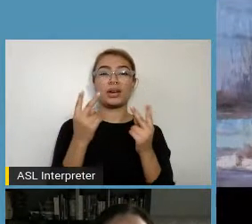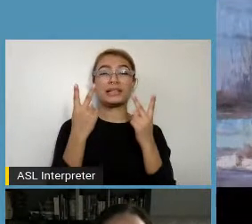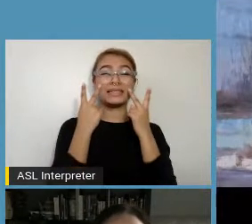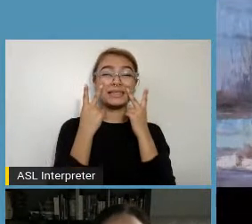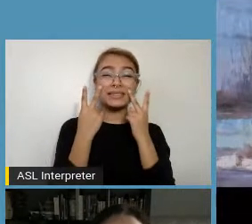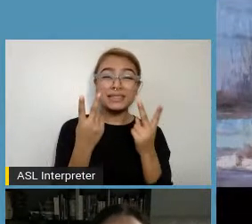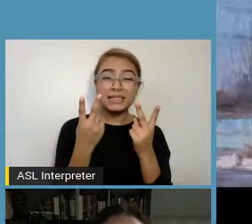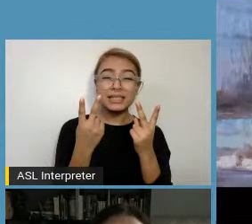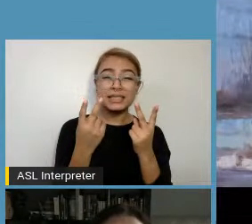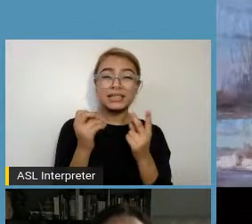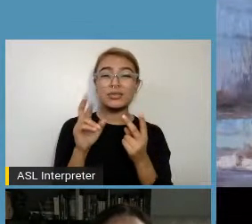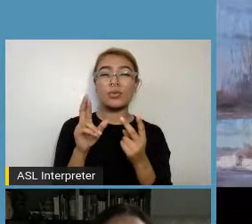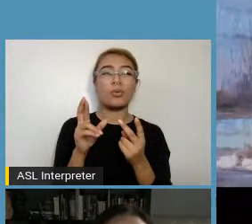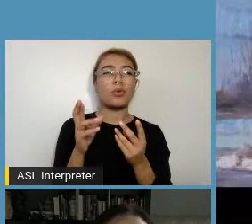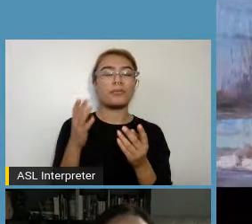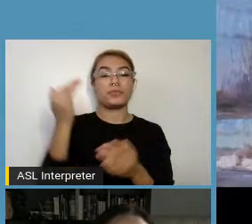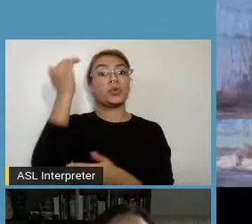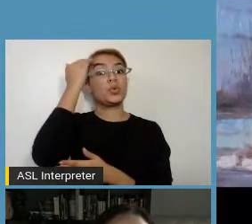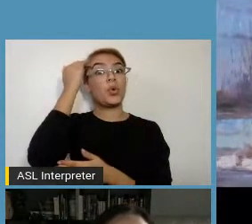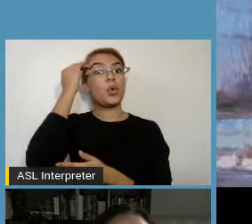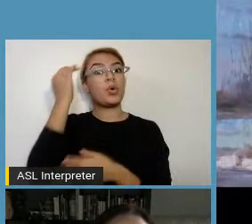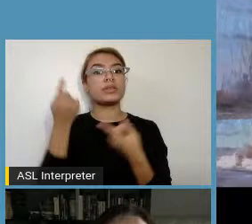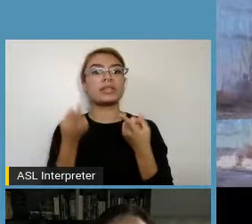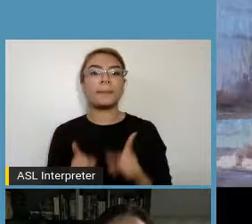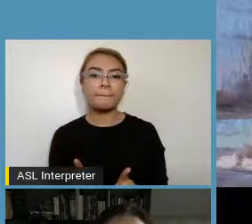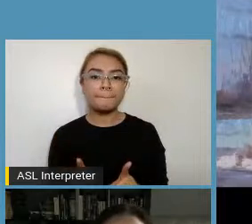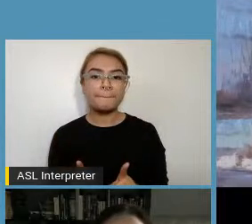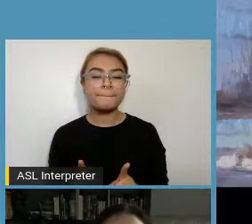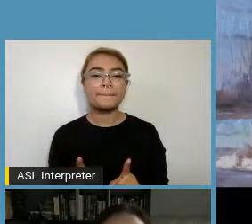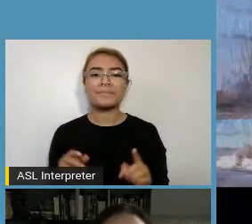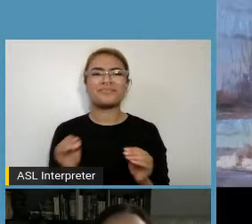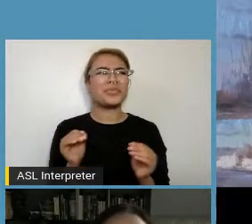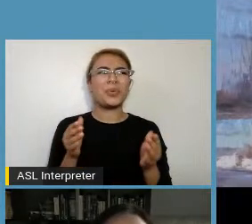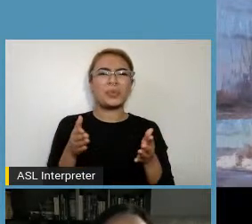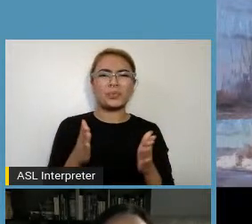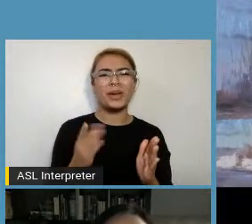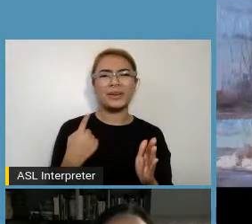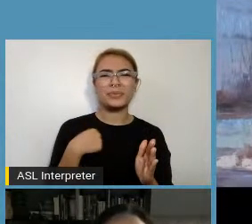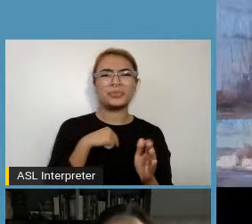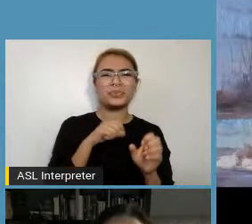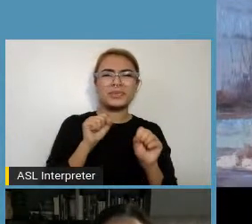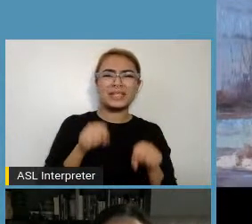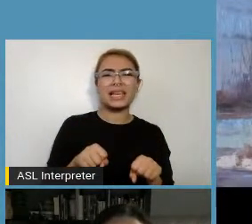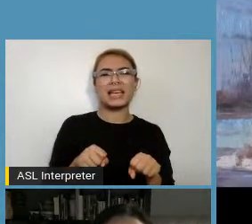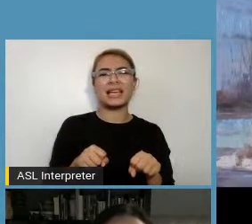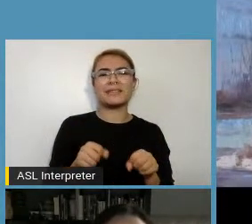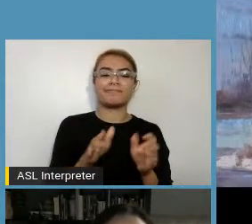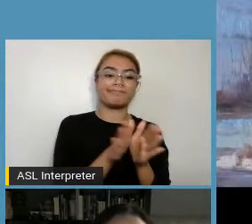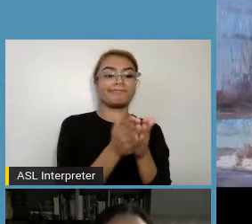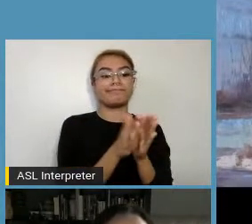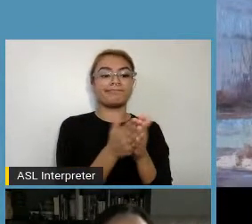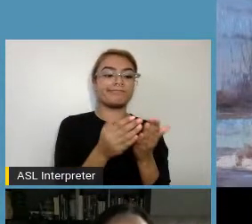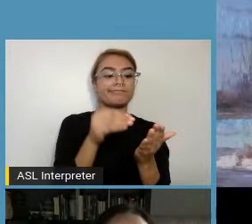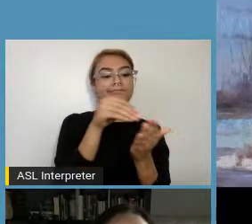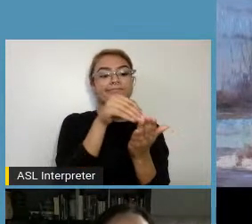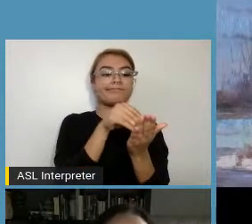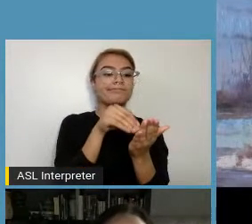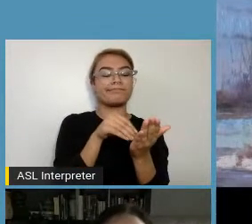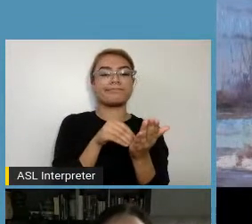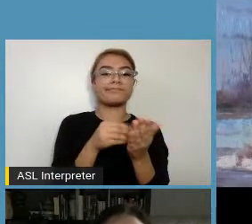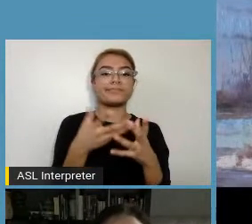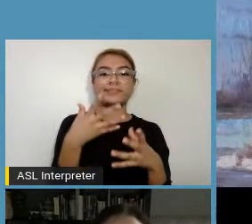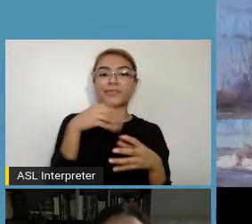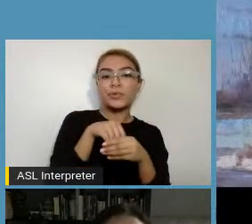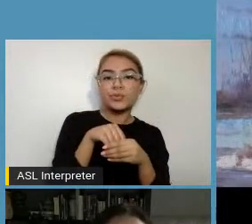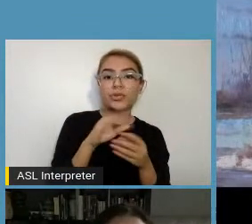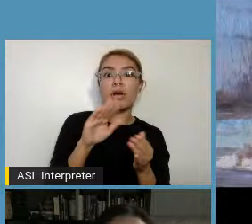is aware that these things have happened. There's no way that we can, in a textbook, include all